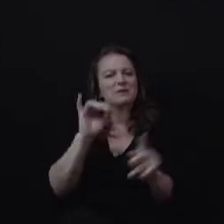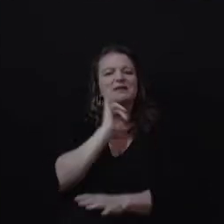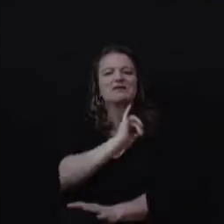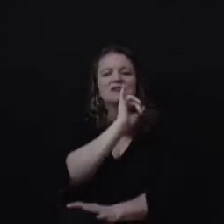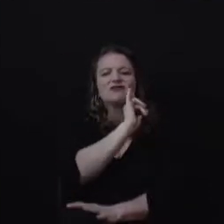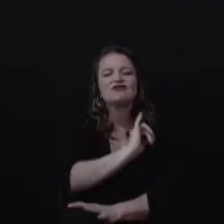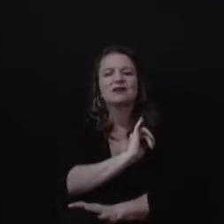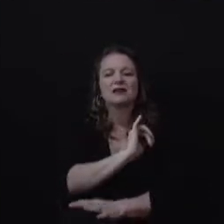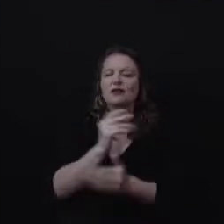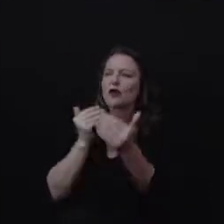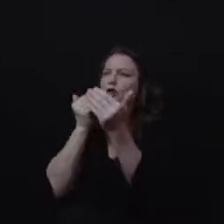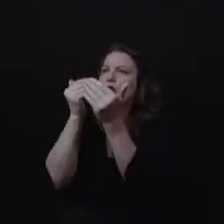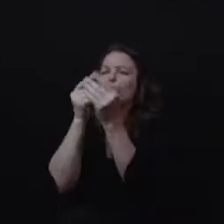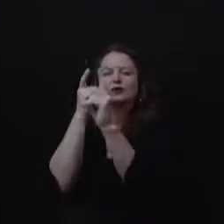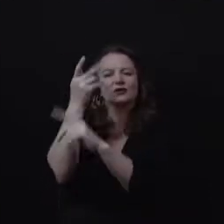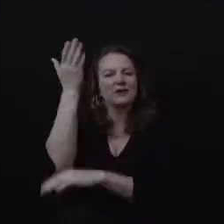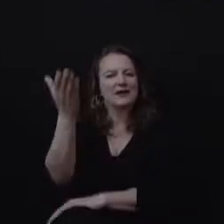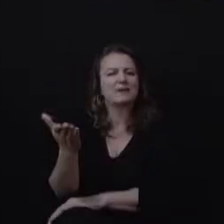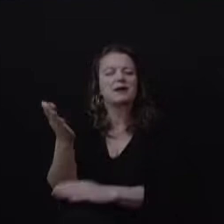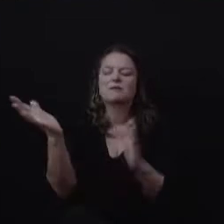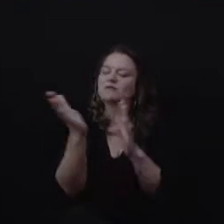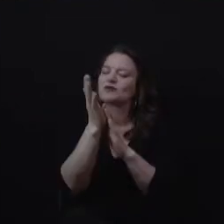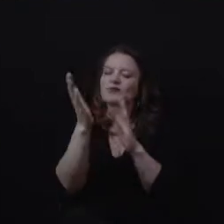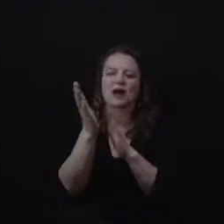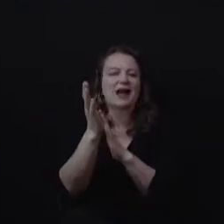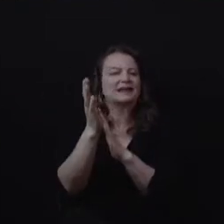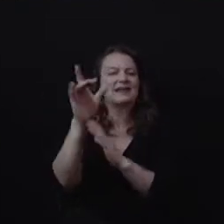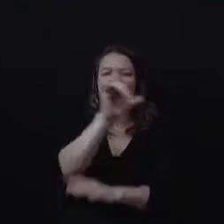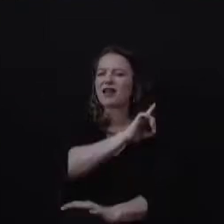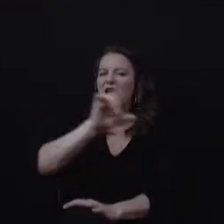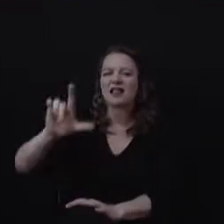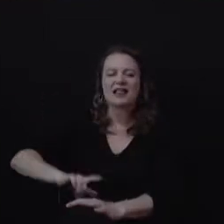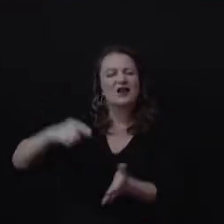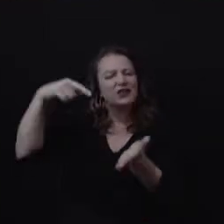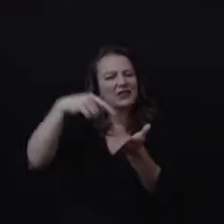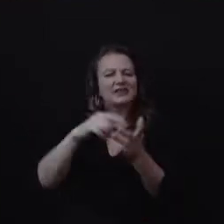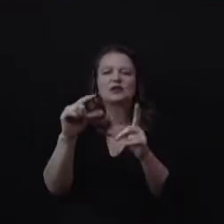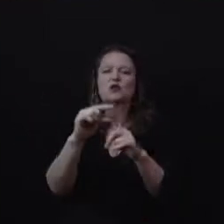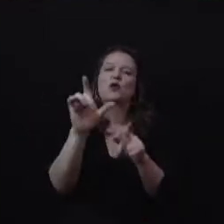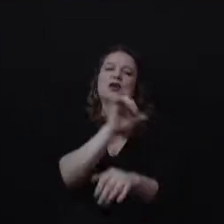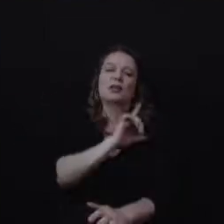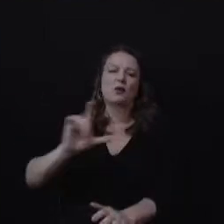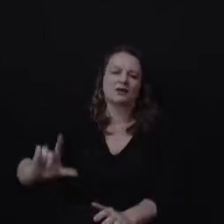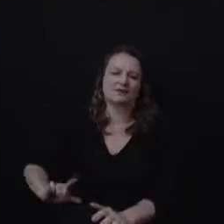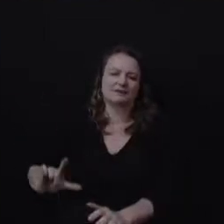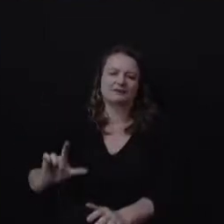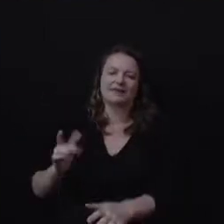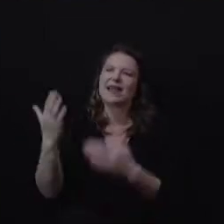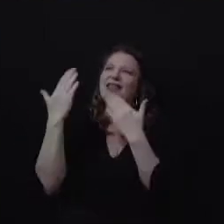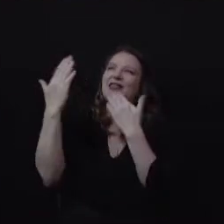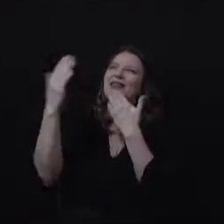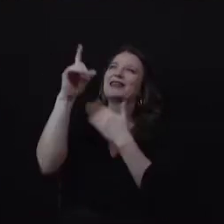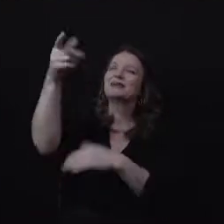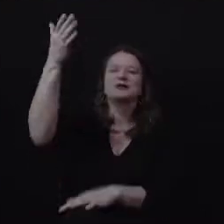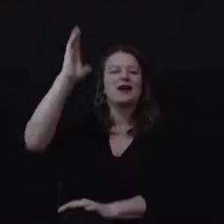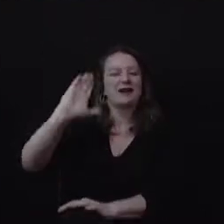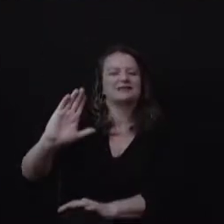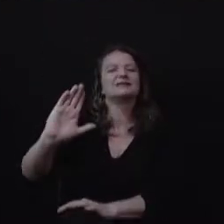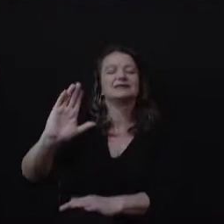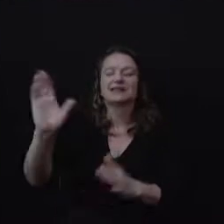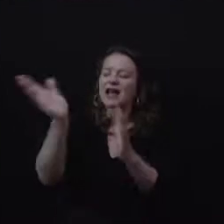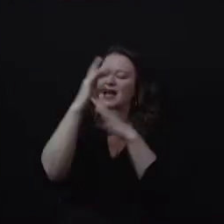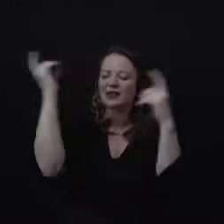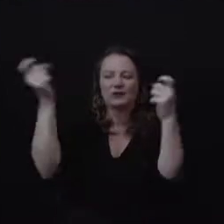are close to Him. Praise the Lord. This is the word of the Lord. Thanks be to God.